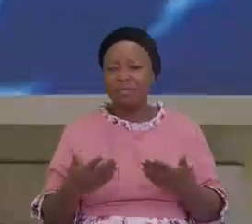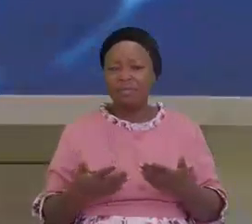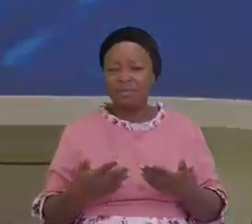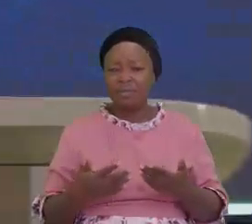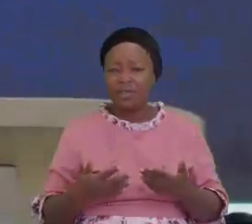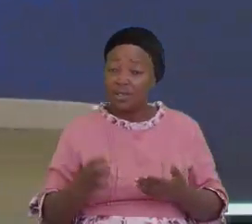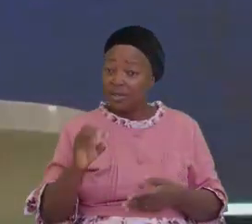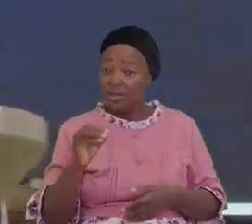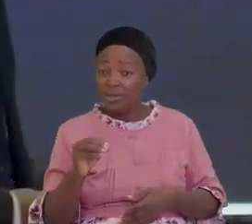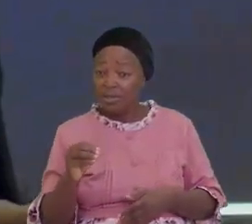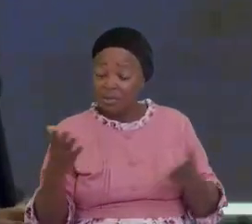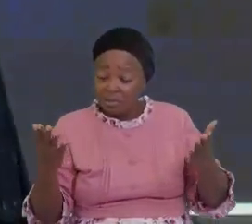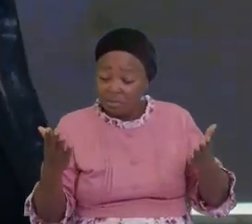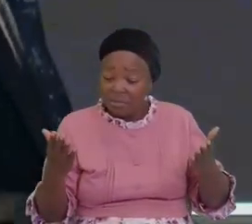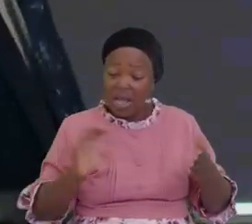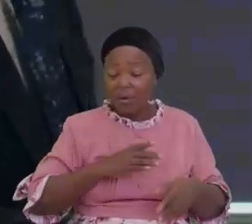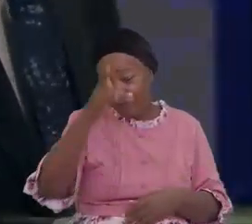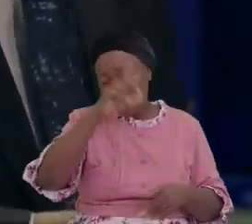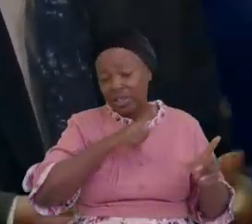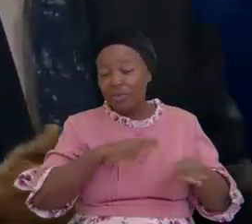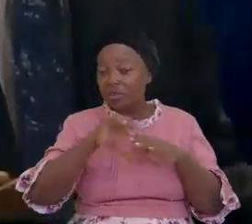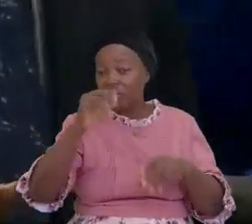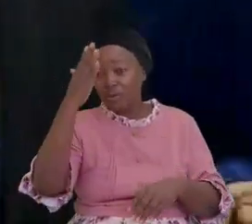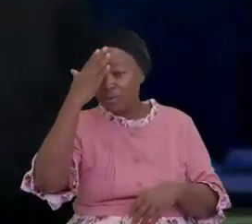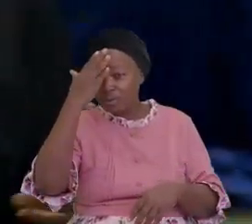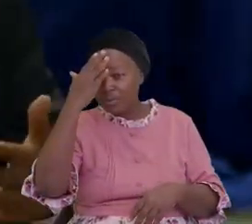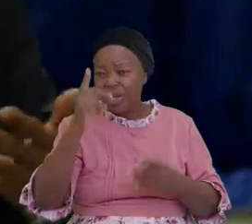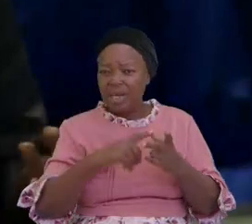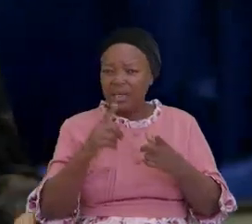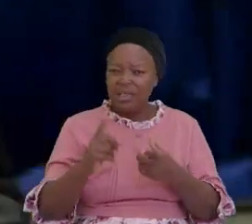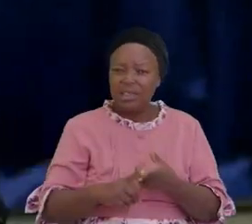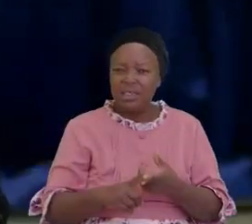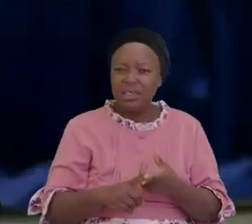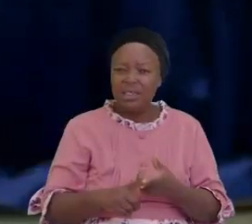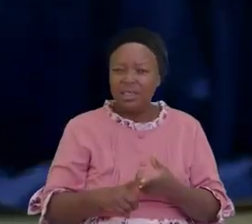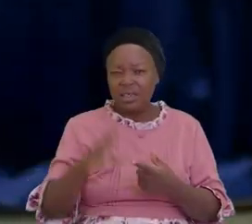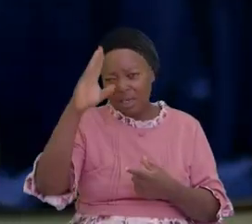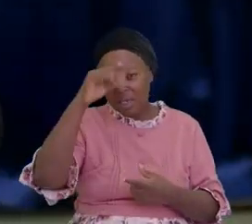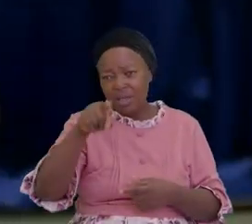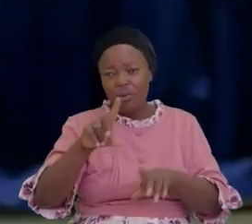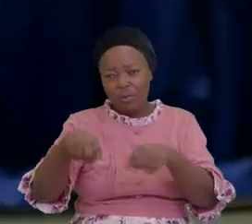So I didn't know. And I went in my simplicity.